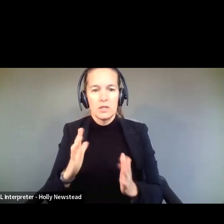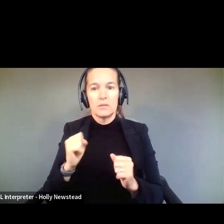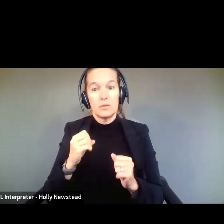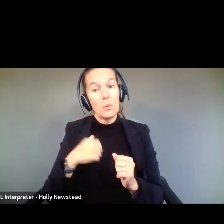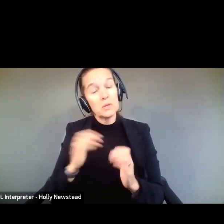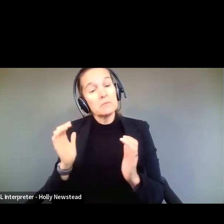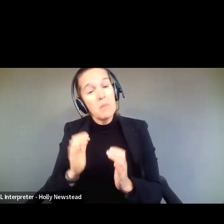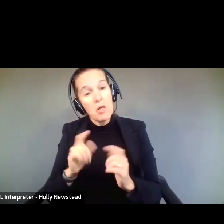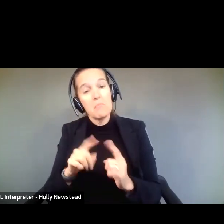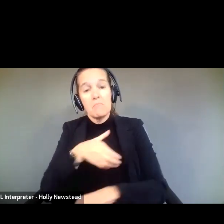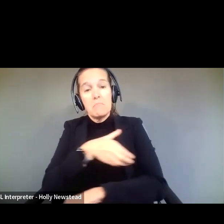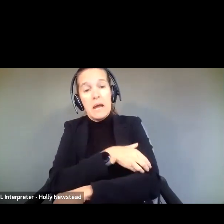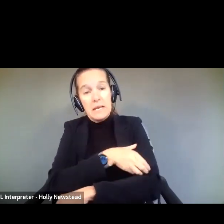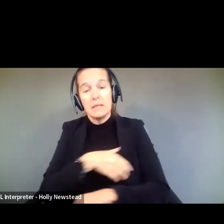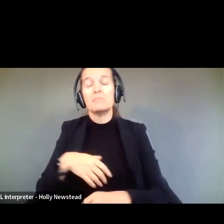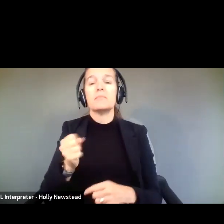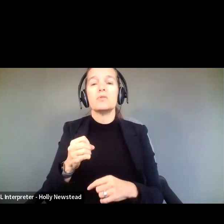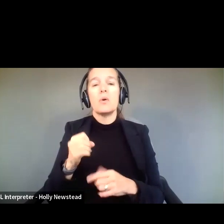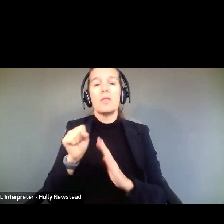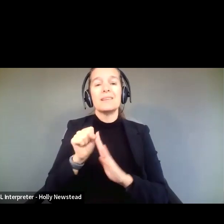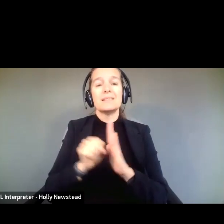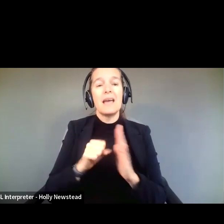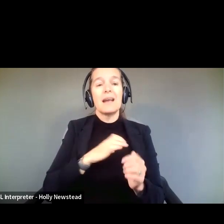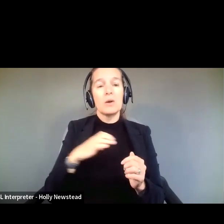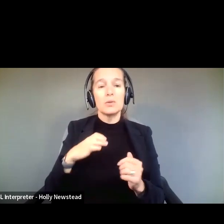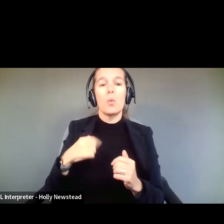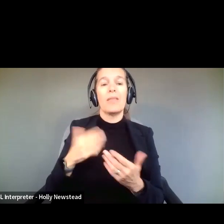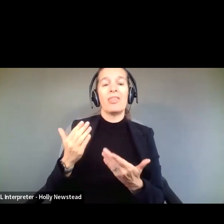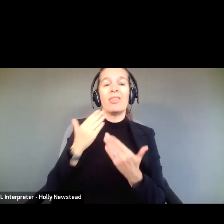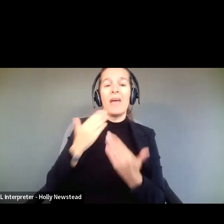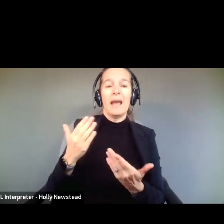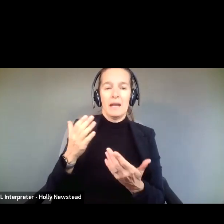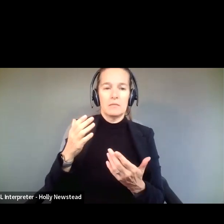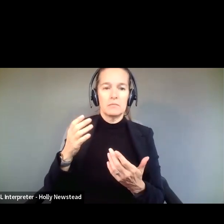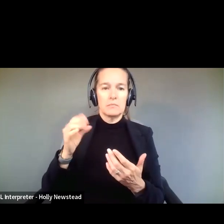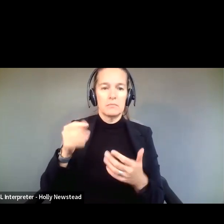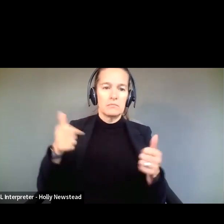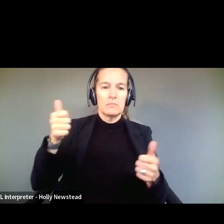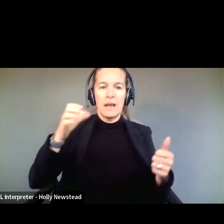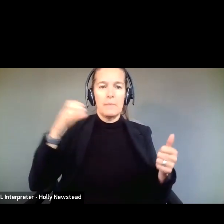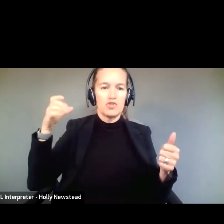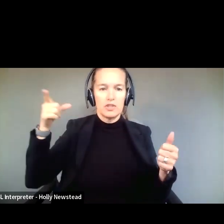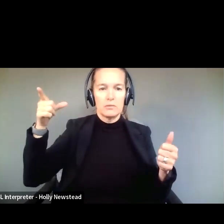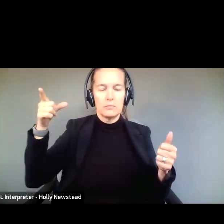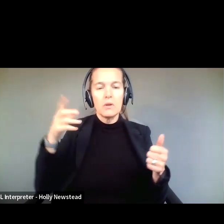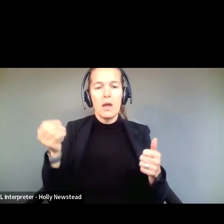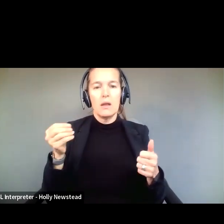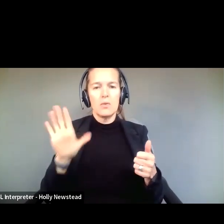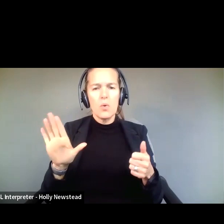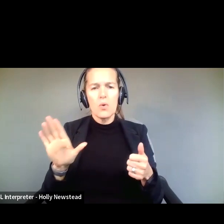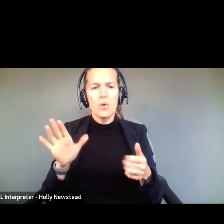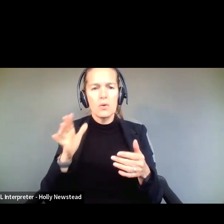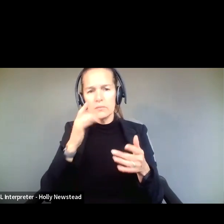mighty. So the commission, the State Council thanks the commission in your foundational materials about this hearing is